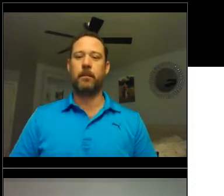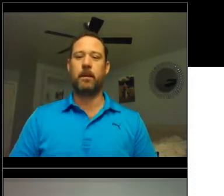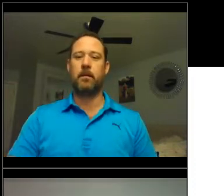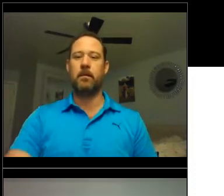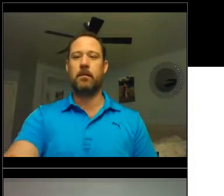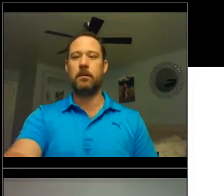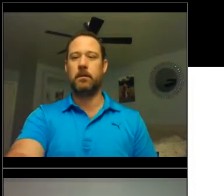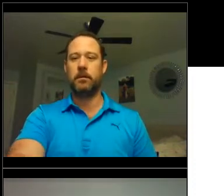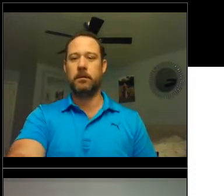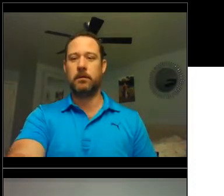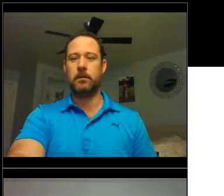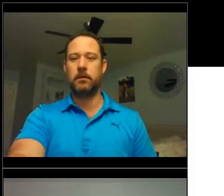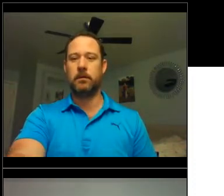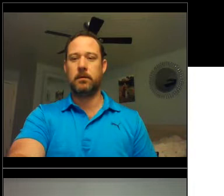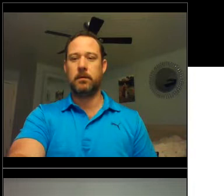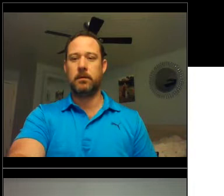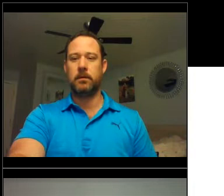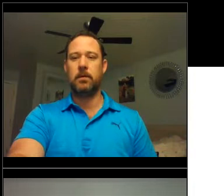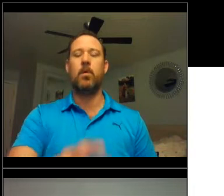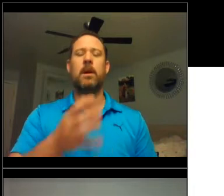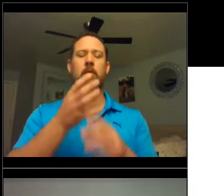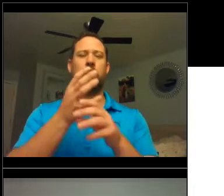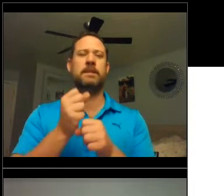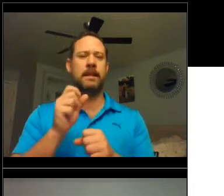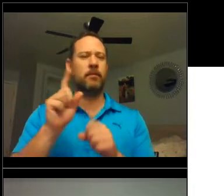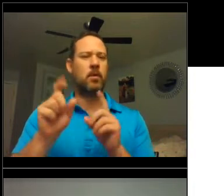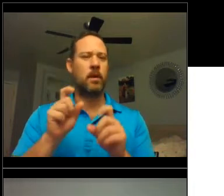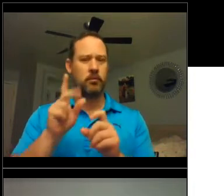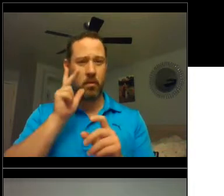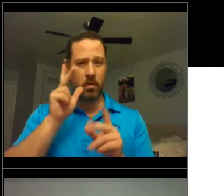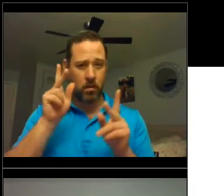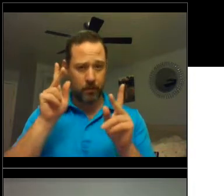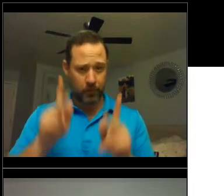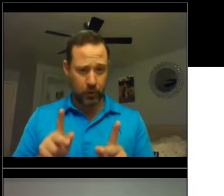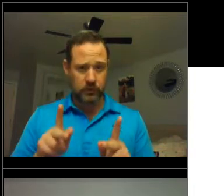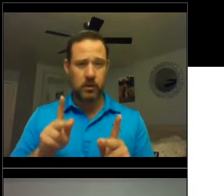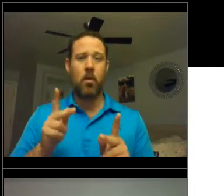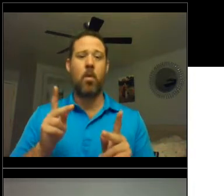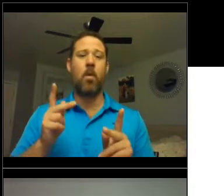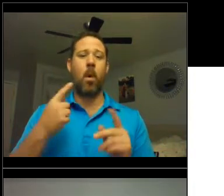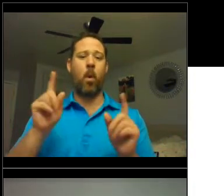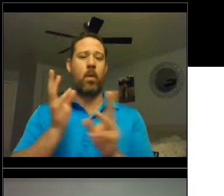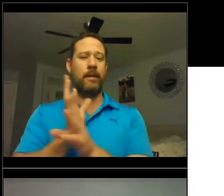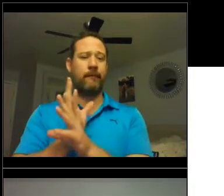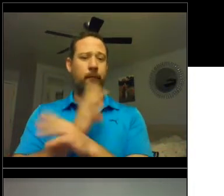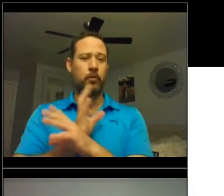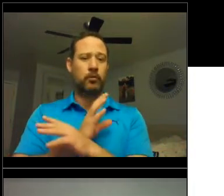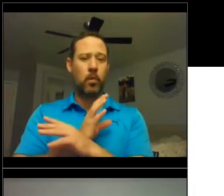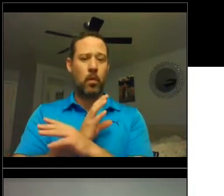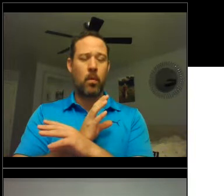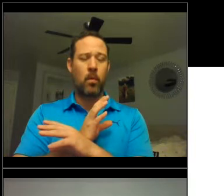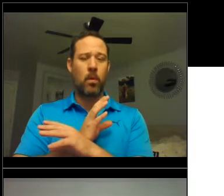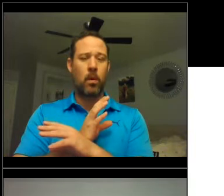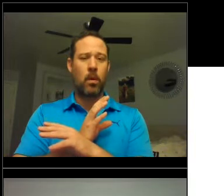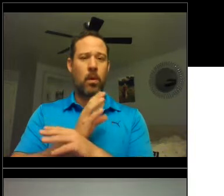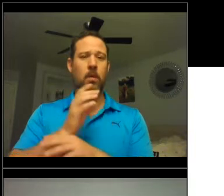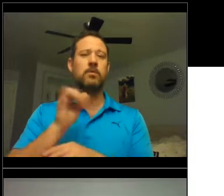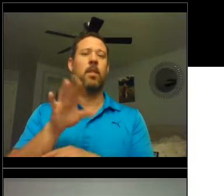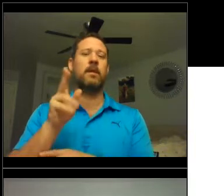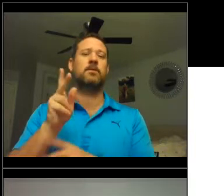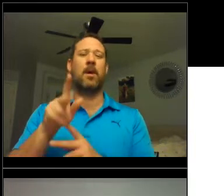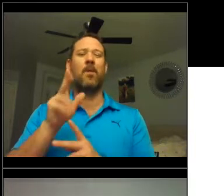We received a question if the meetings will happen in person or virtually. So these meetings will be